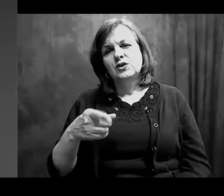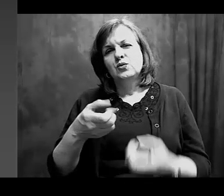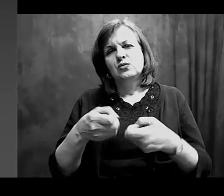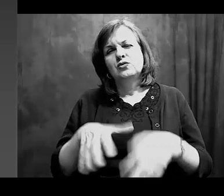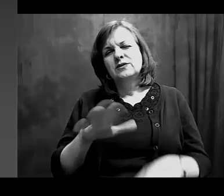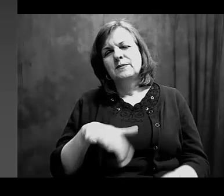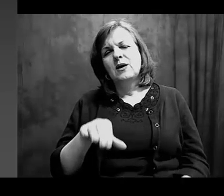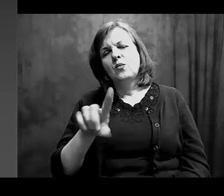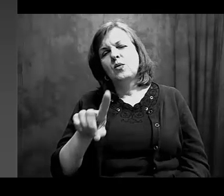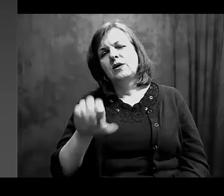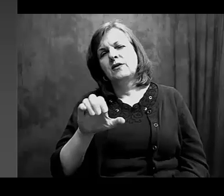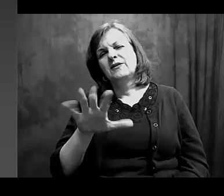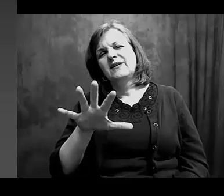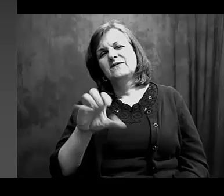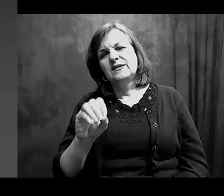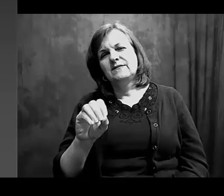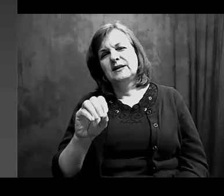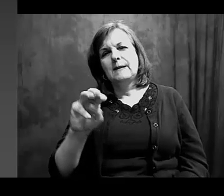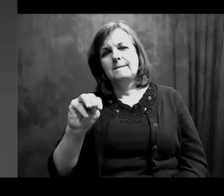is reabsorbed.